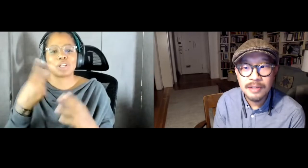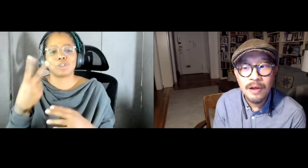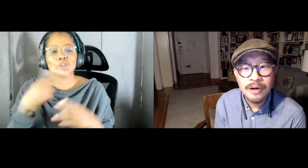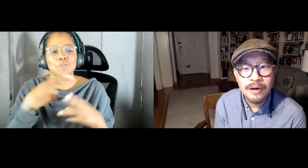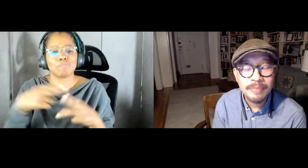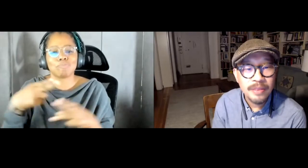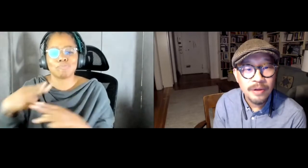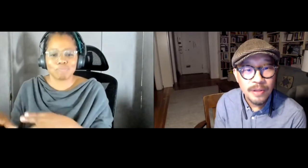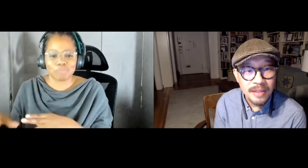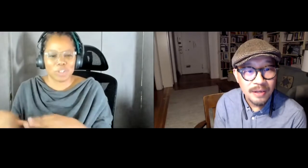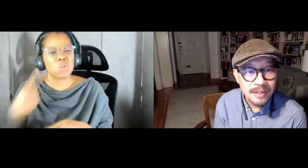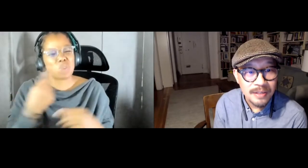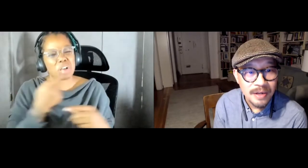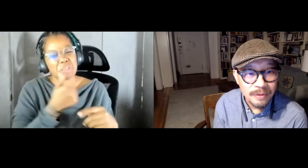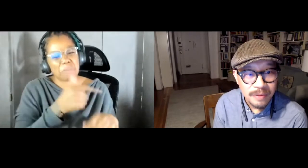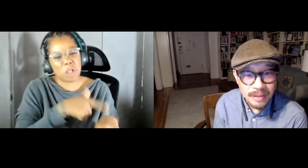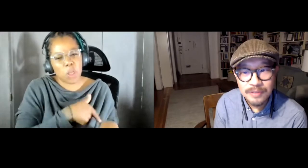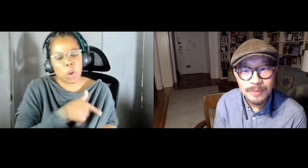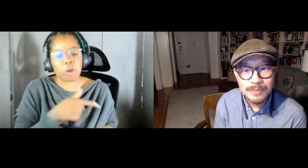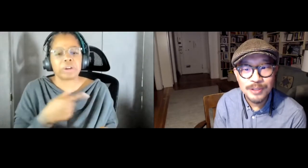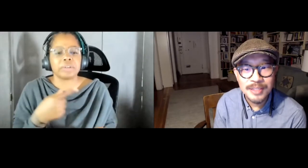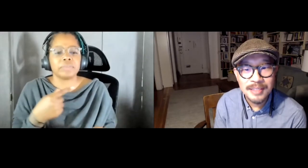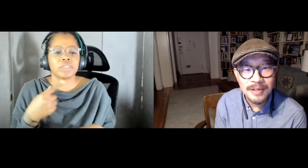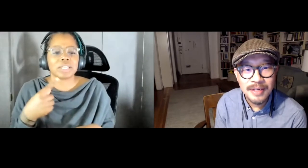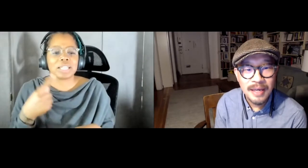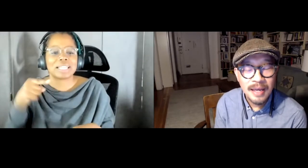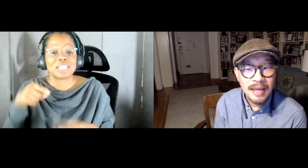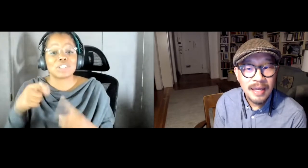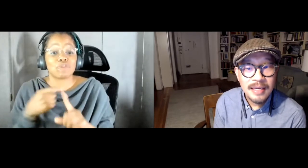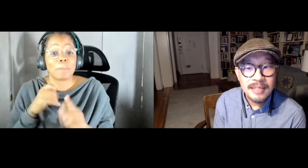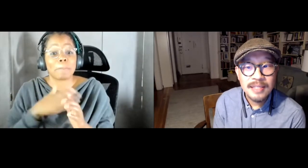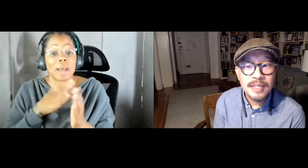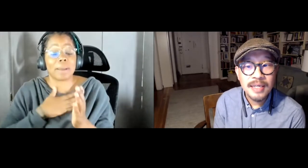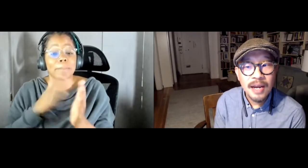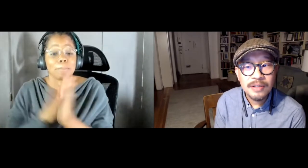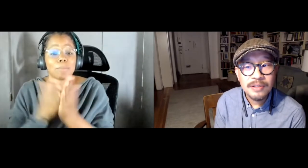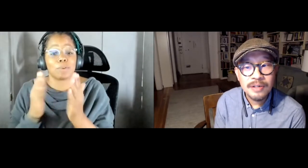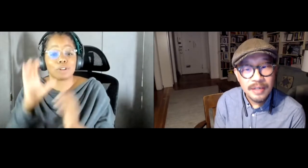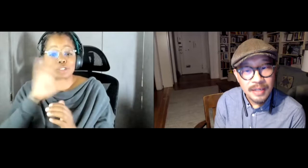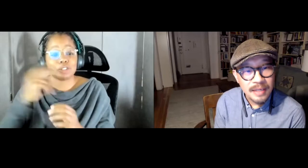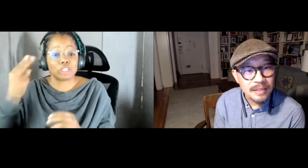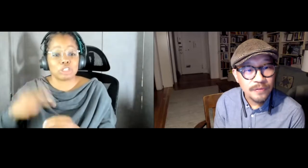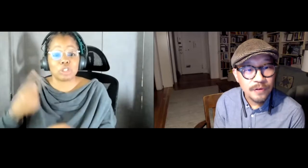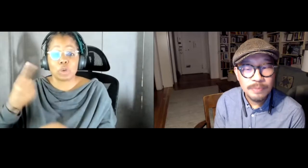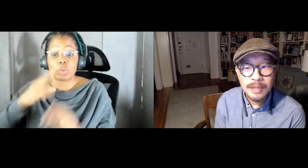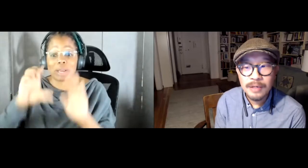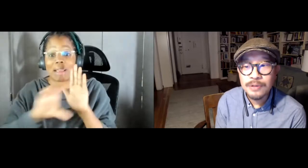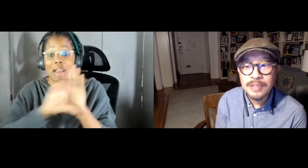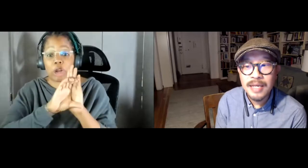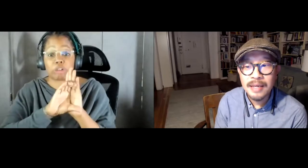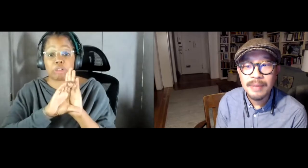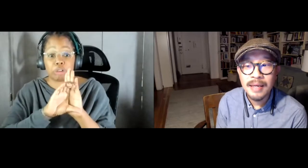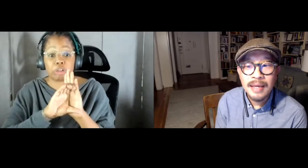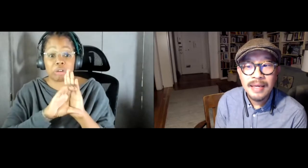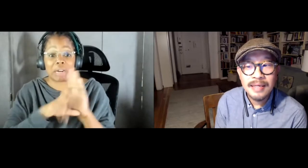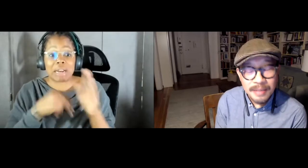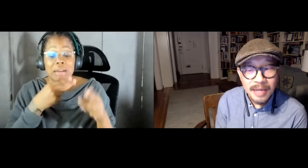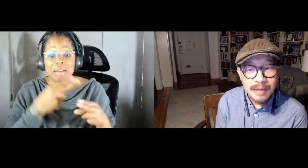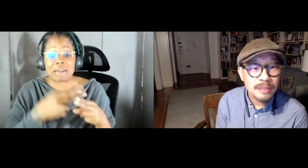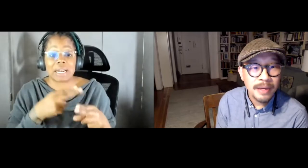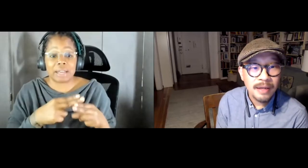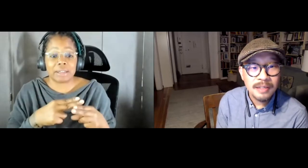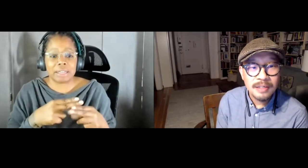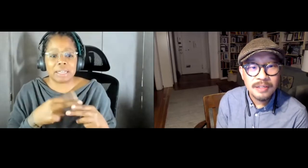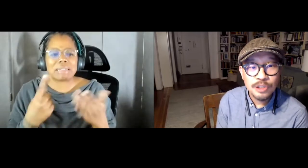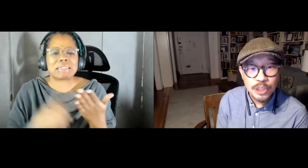first is a little longer. The only thing you need to know, this is from Search History, is there's a character in this first bit whose name is